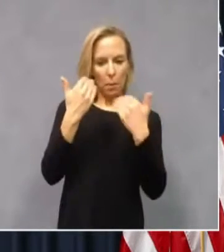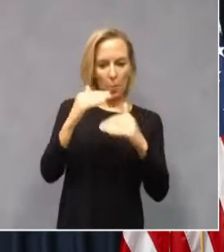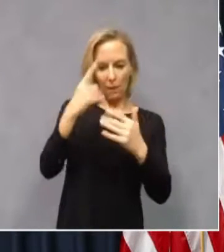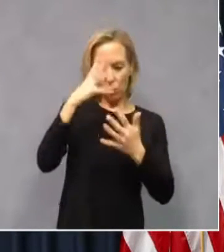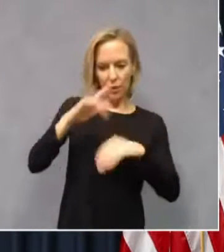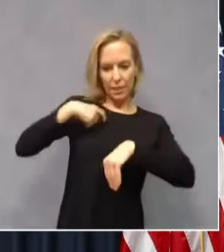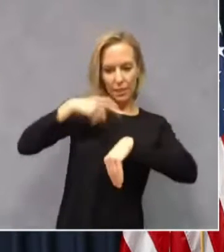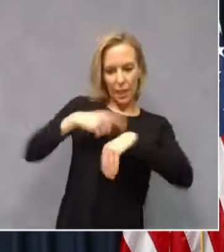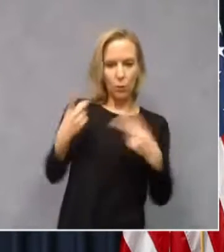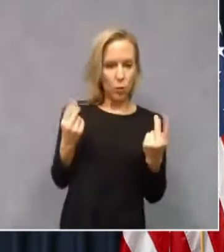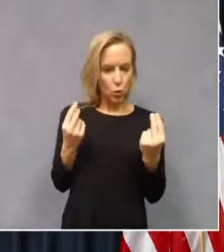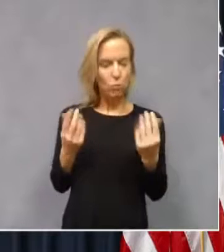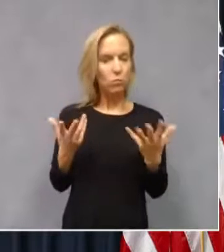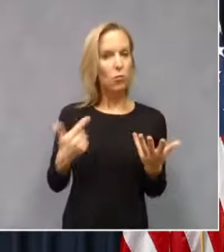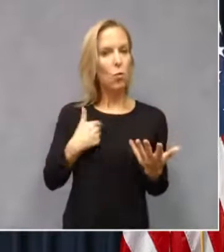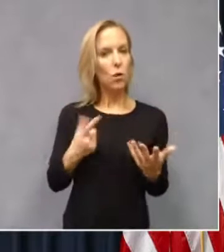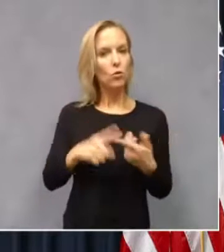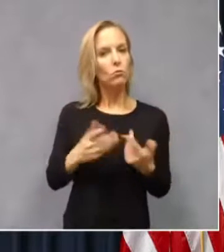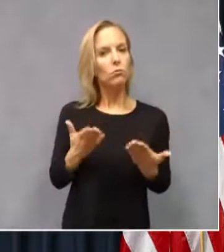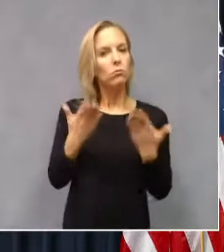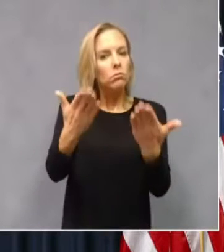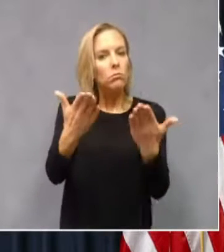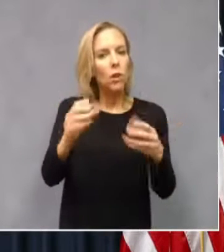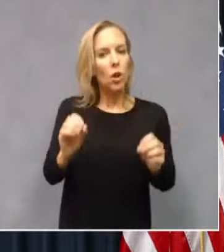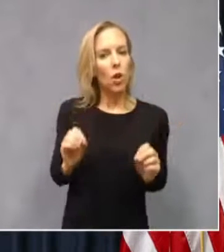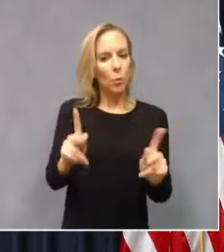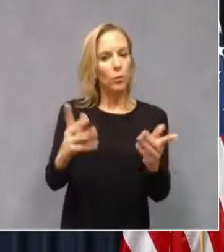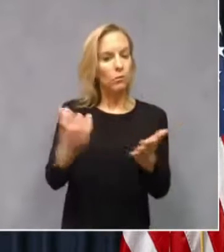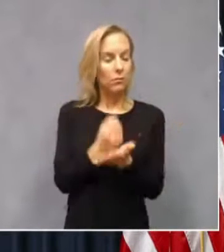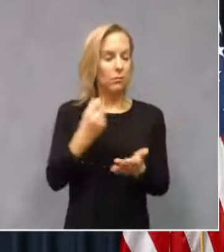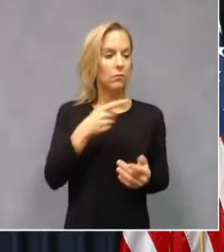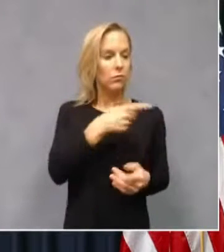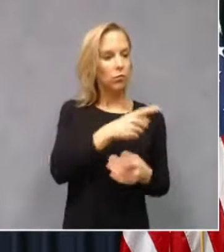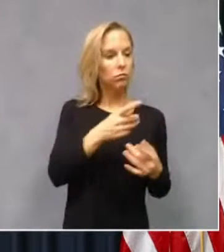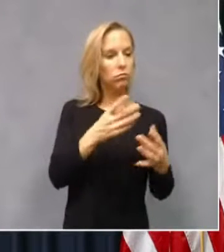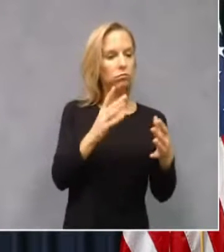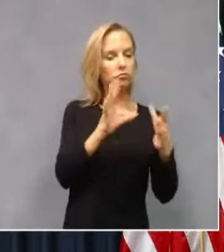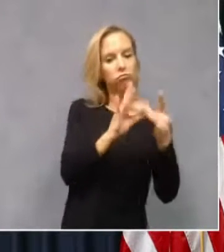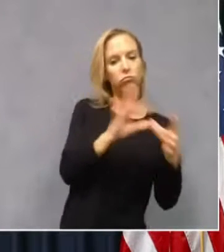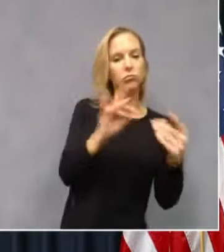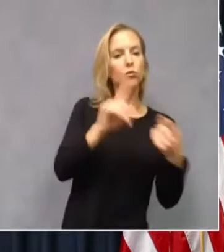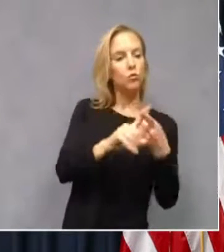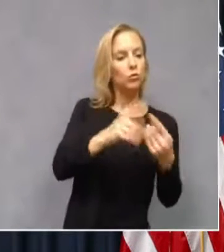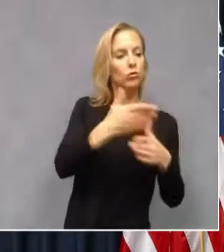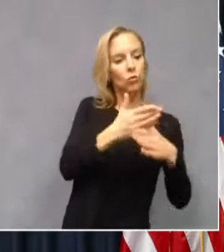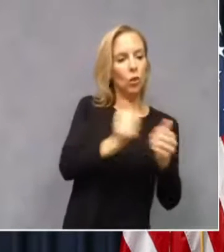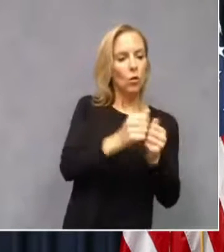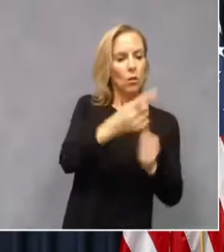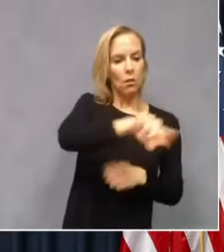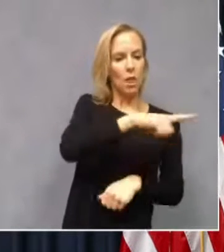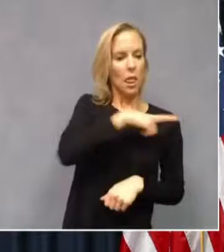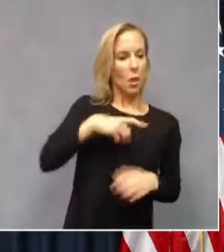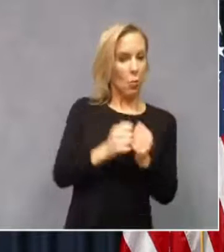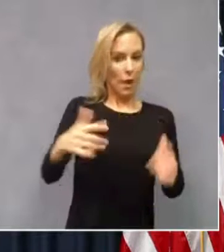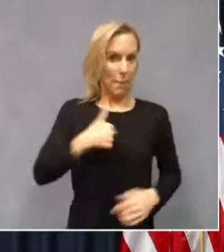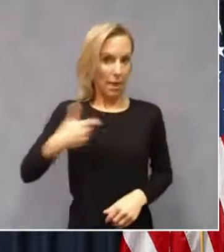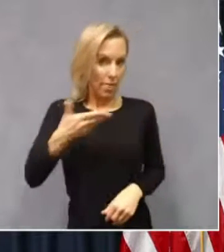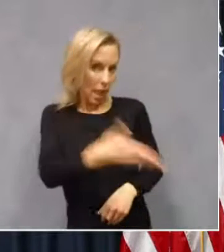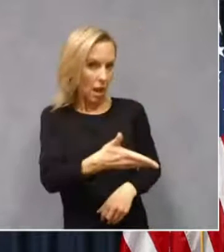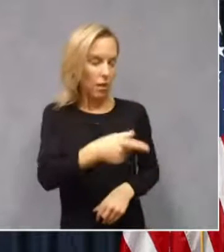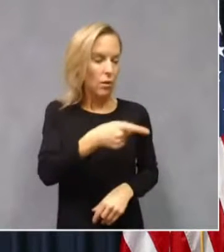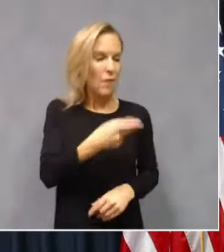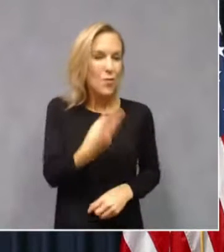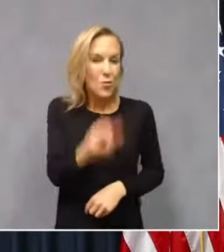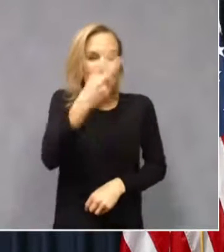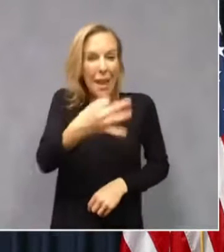opportunity to legislative leadership without me in the room to ask any question from one of the two foremost experts in the country that have